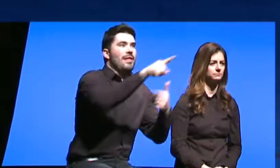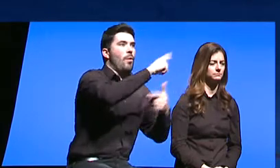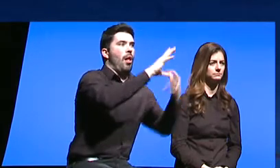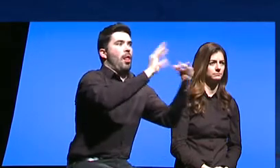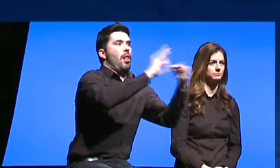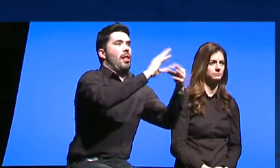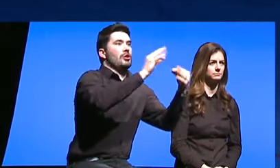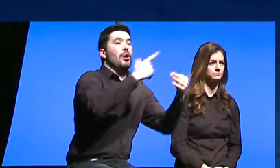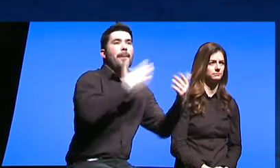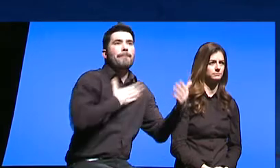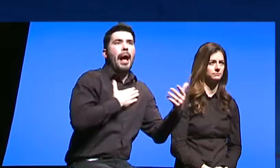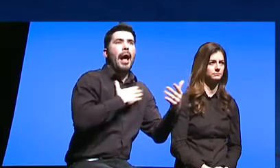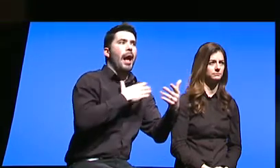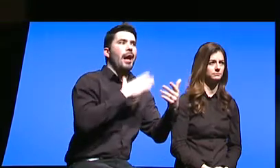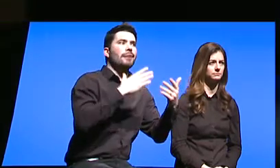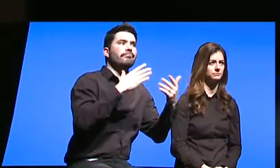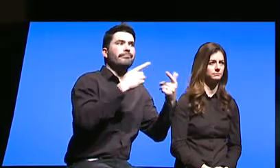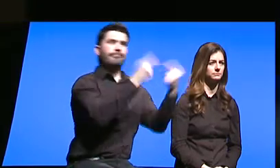all the other stuff.